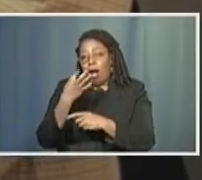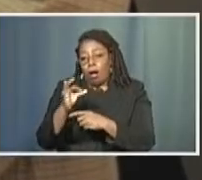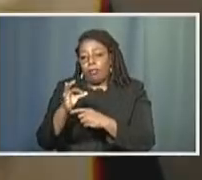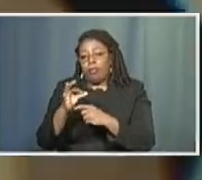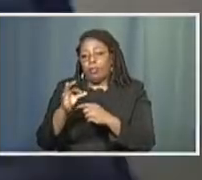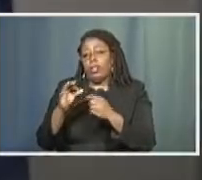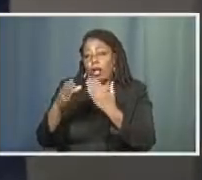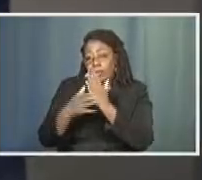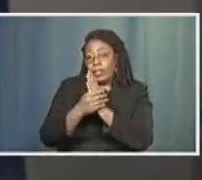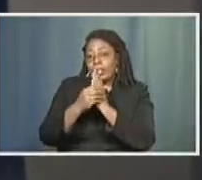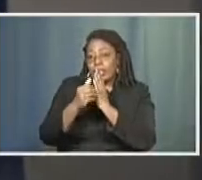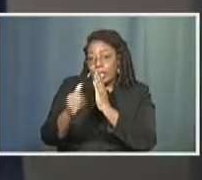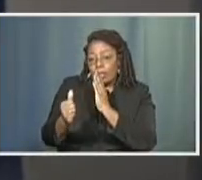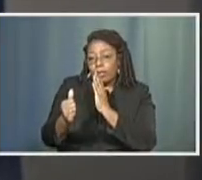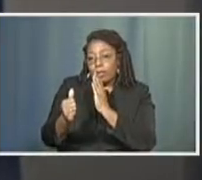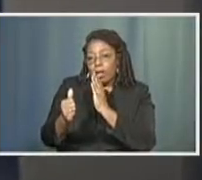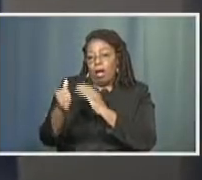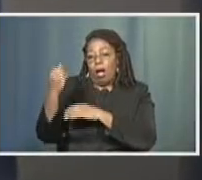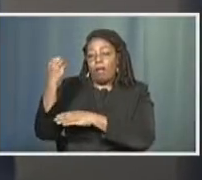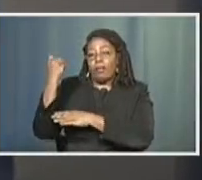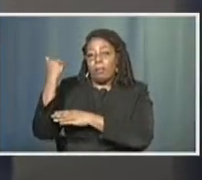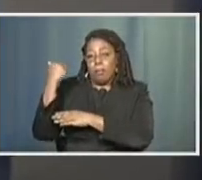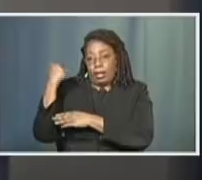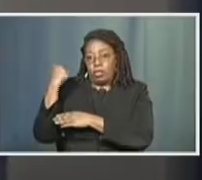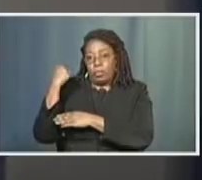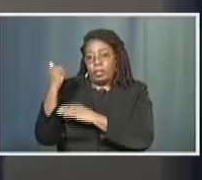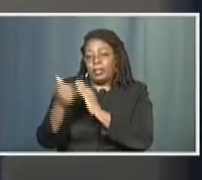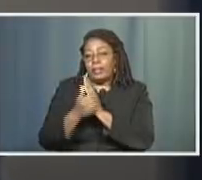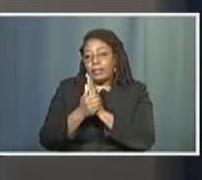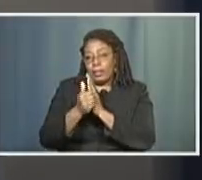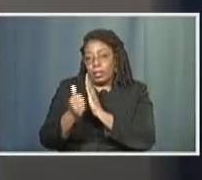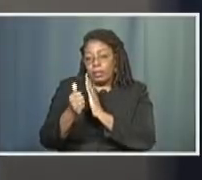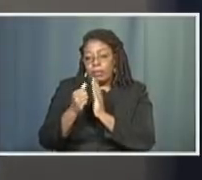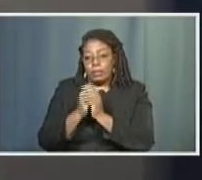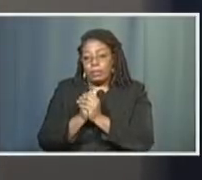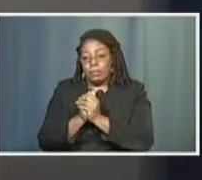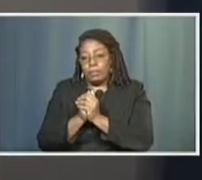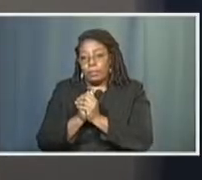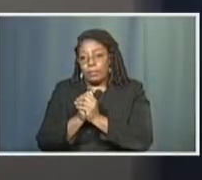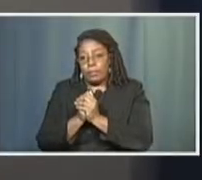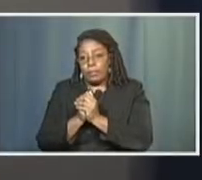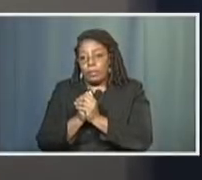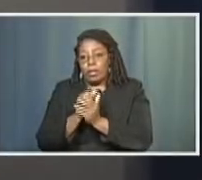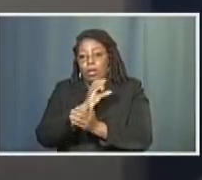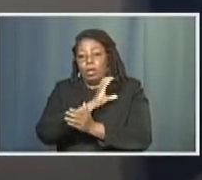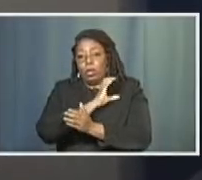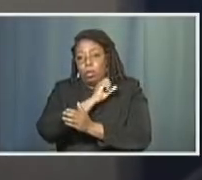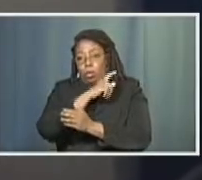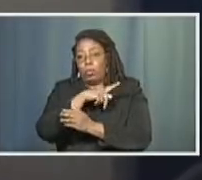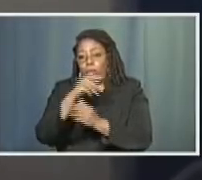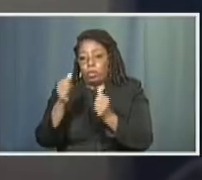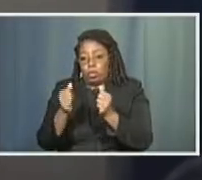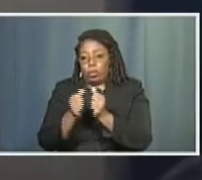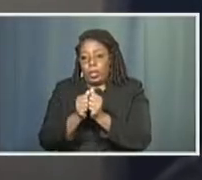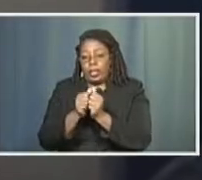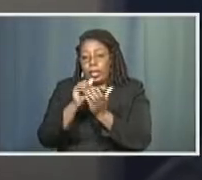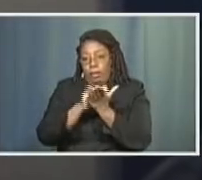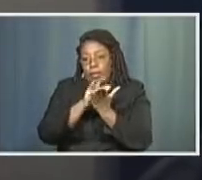in airport management, concession and financing models. Minister Cooper is accompanied by Tourism's Director of